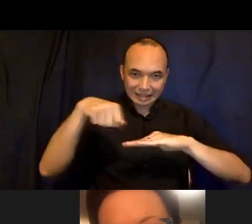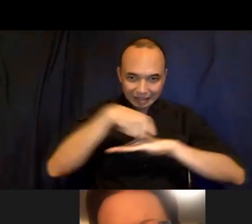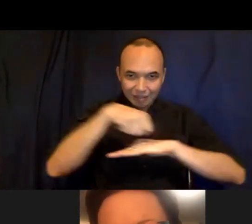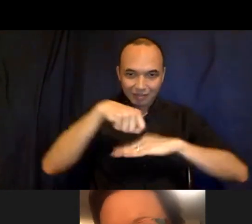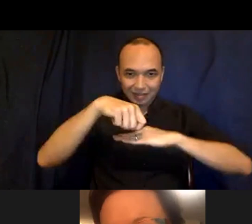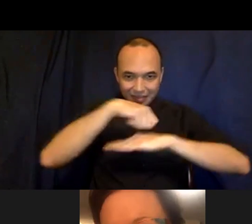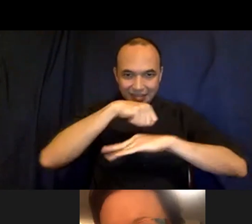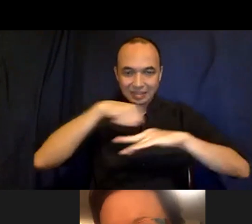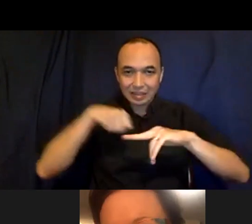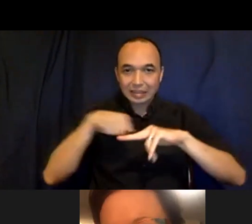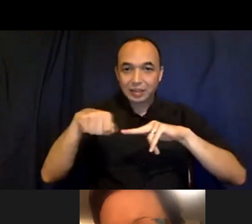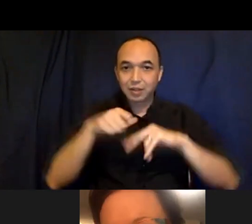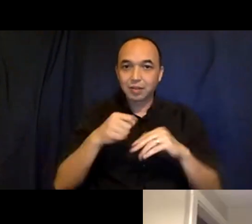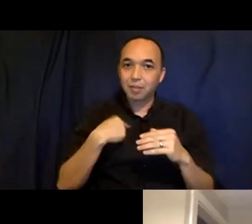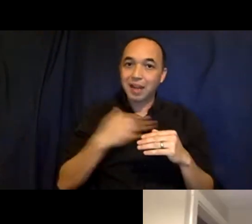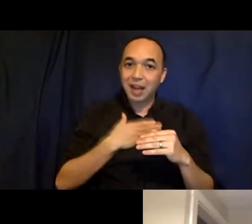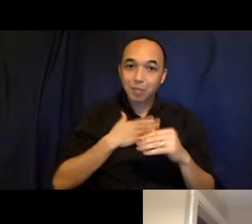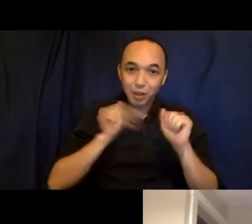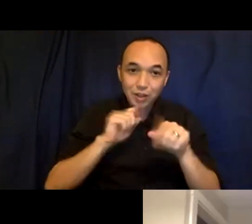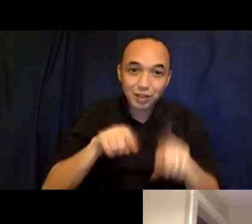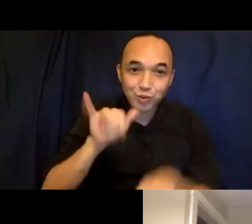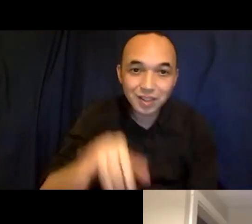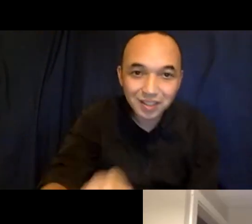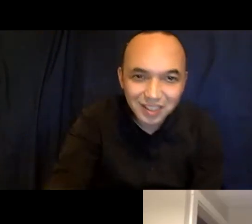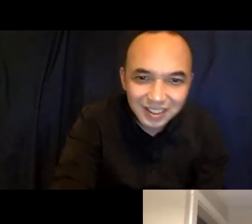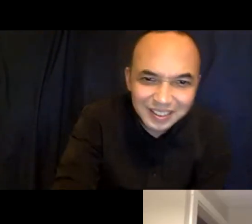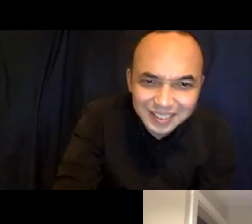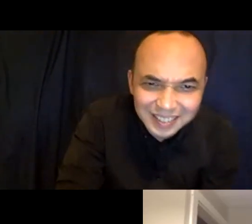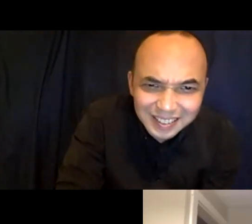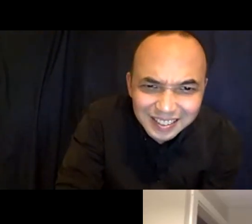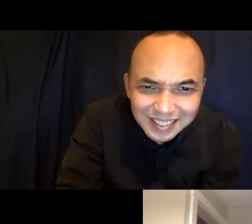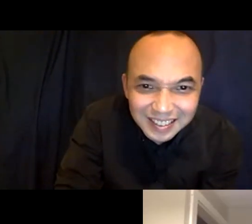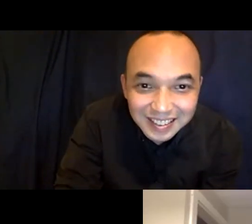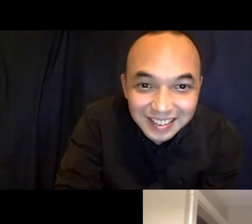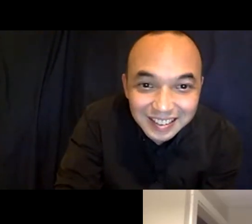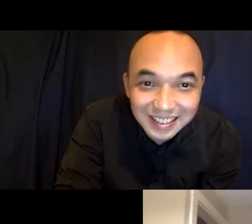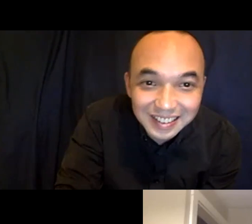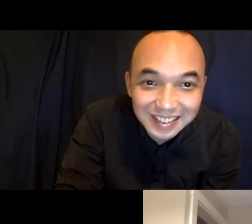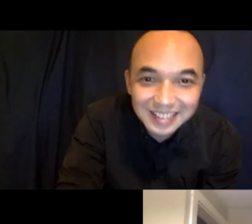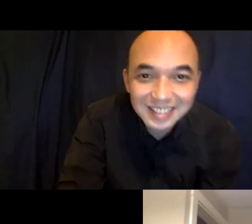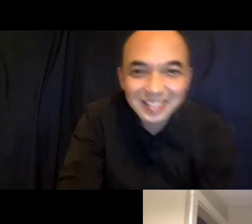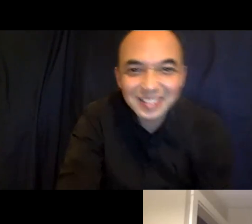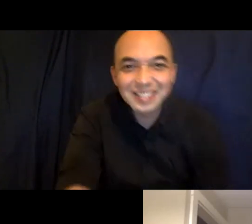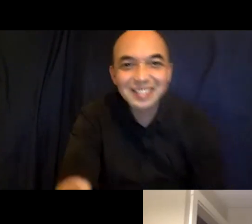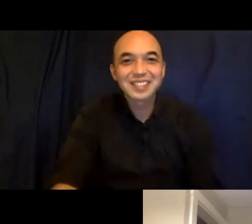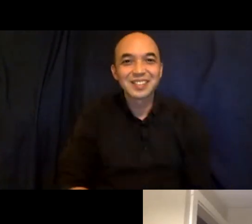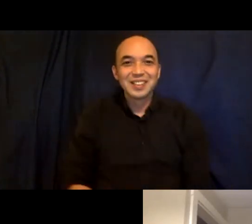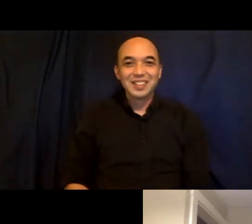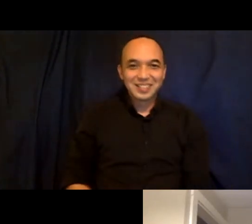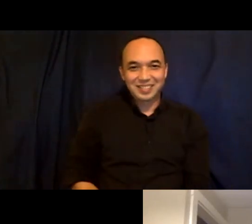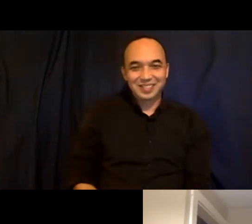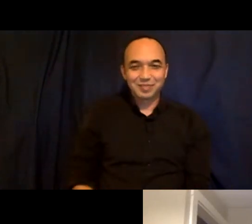I'm glad I had an answer to that question because I'm by no means a trained baker.